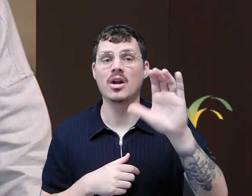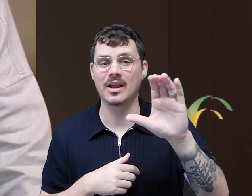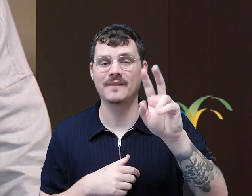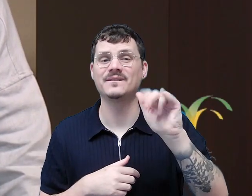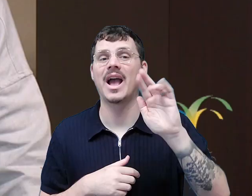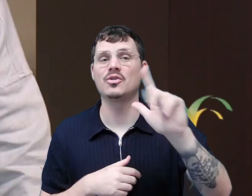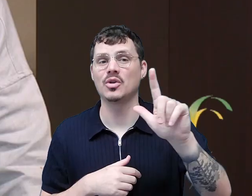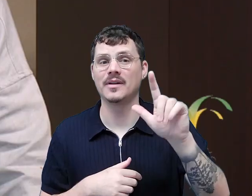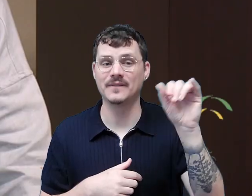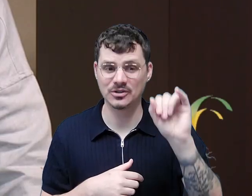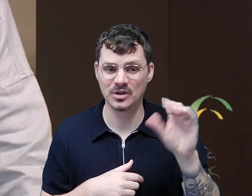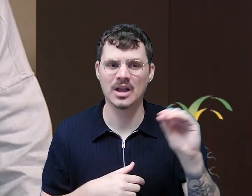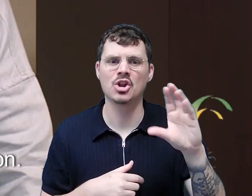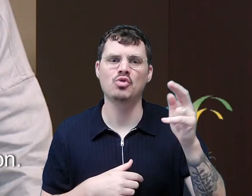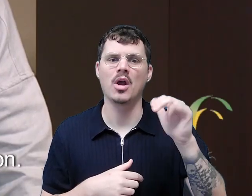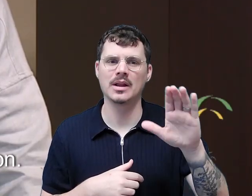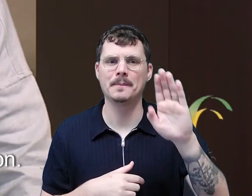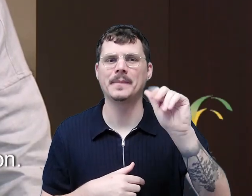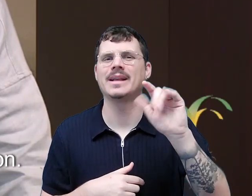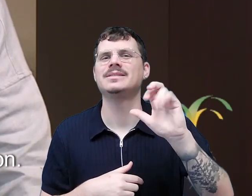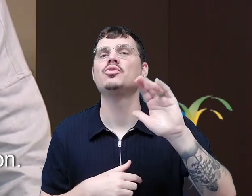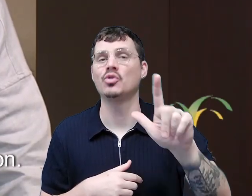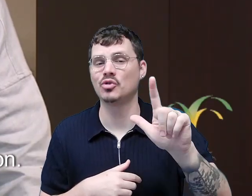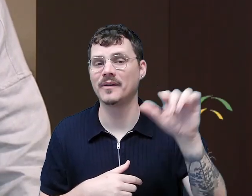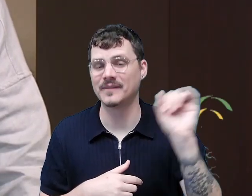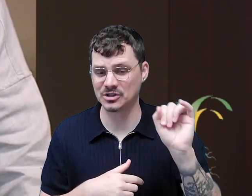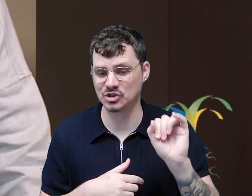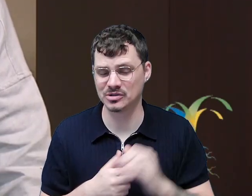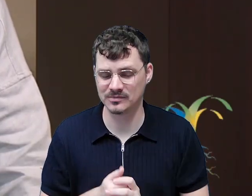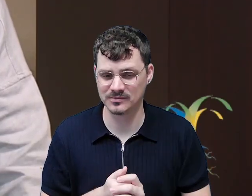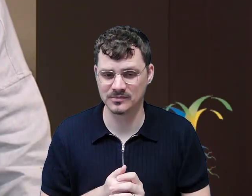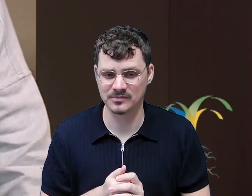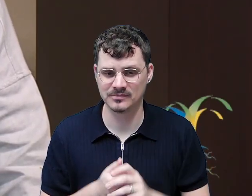a chronic viral infection, and a chronic bacterial infection.